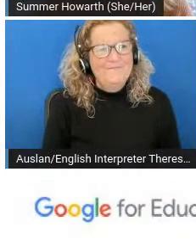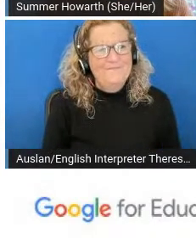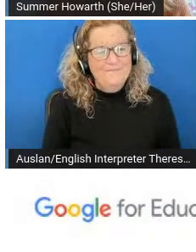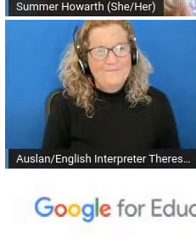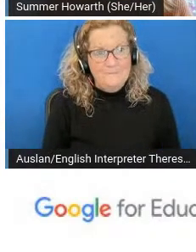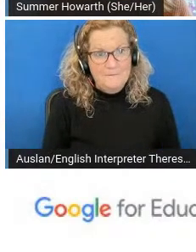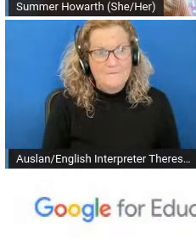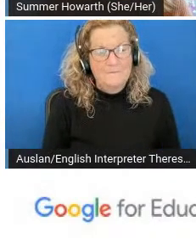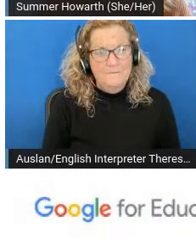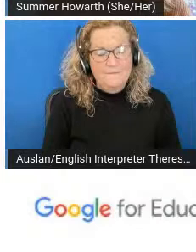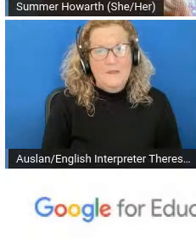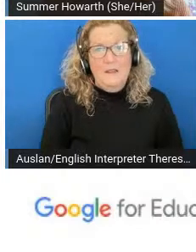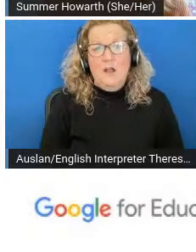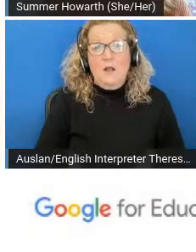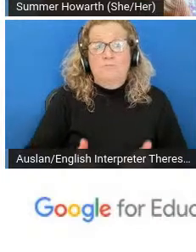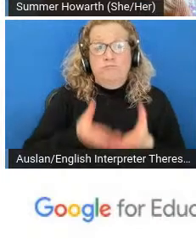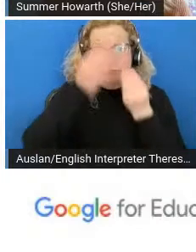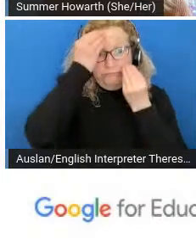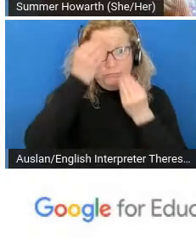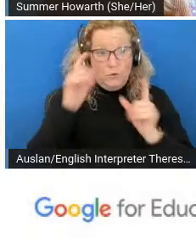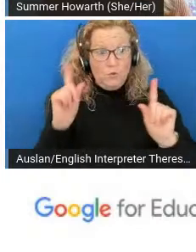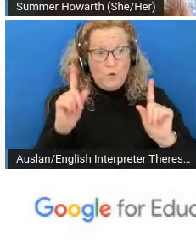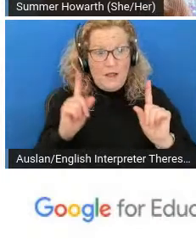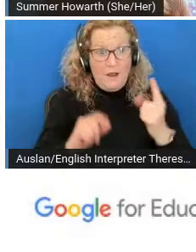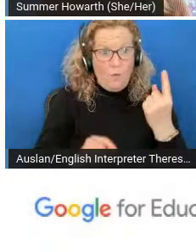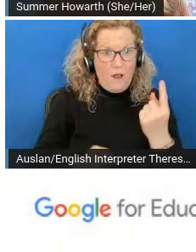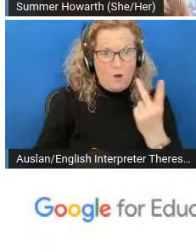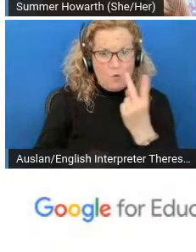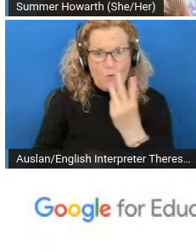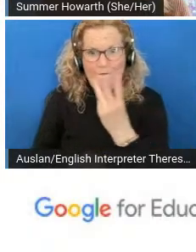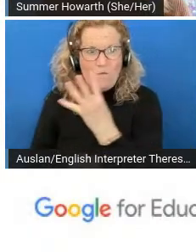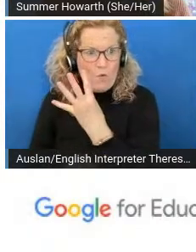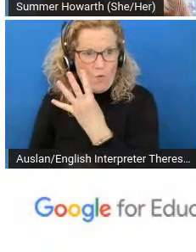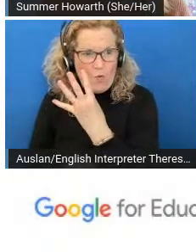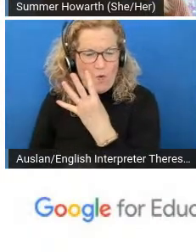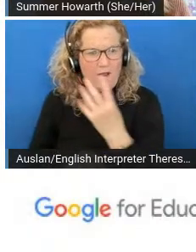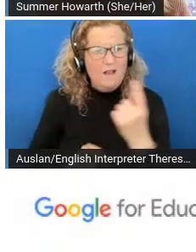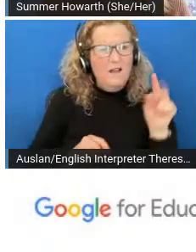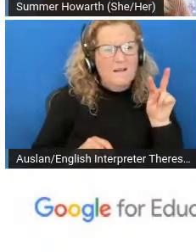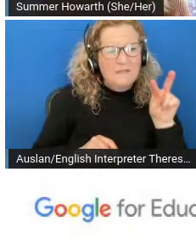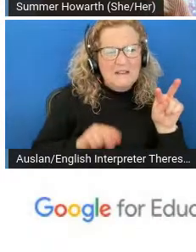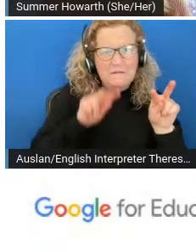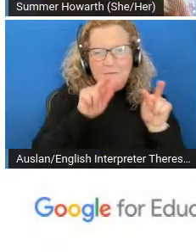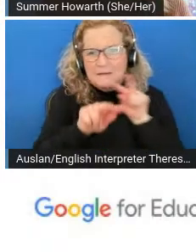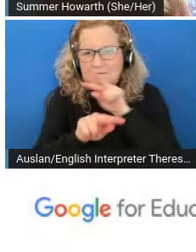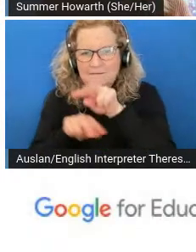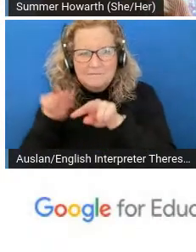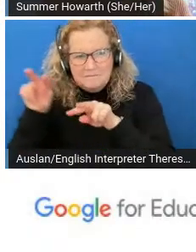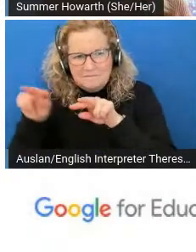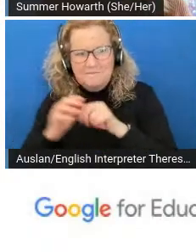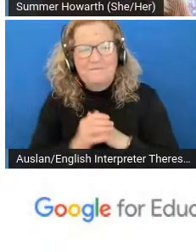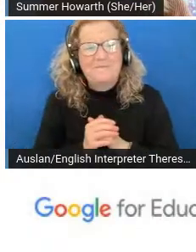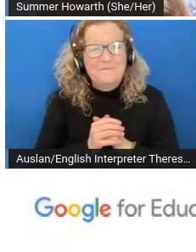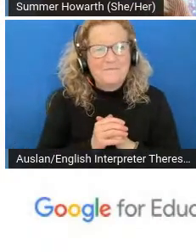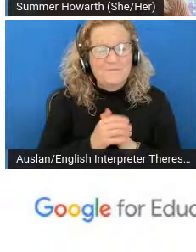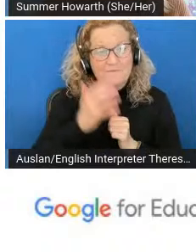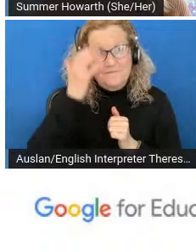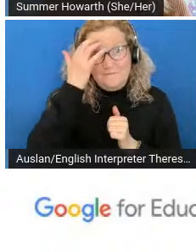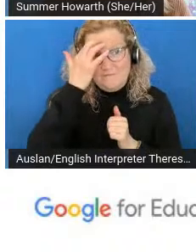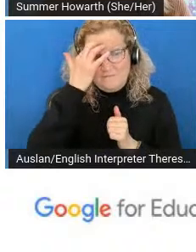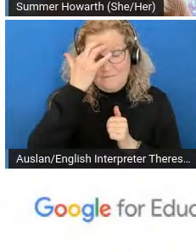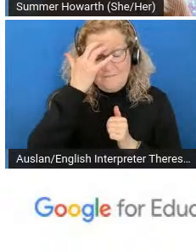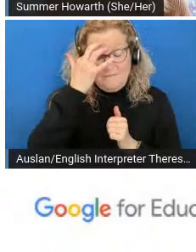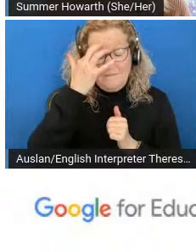Learning outcomes for today, as ever, split into our 4 lenses, which is a really important part when we're designing